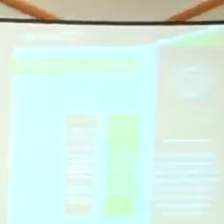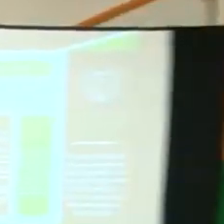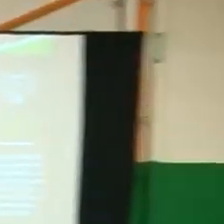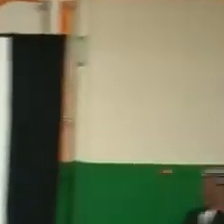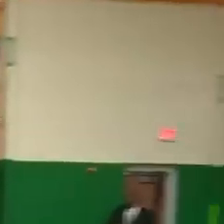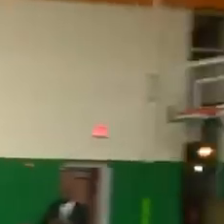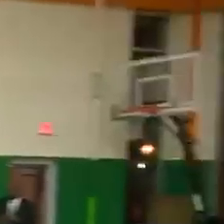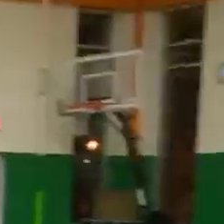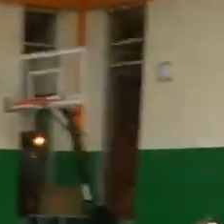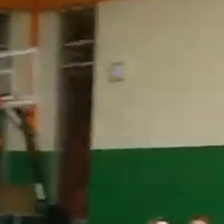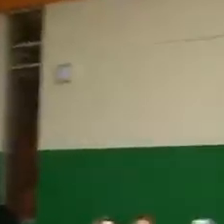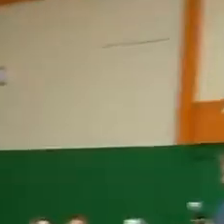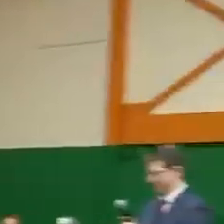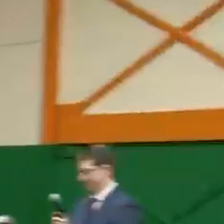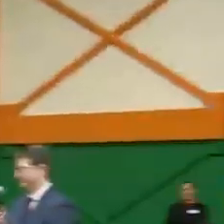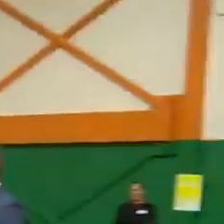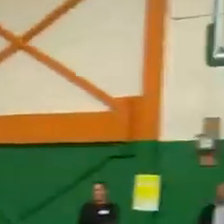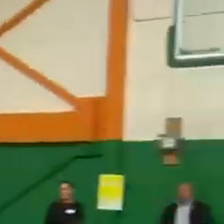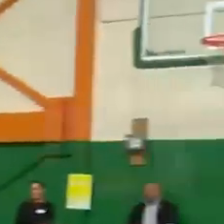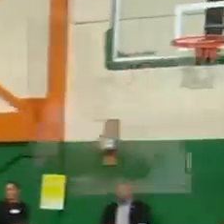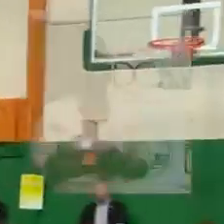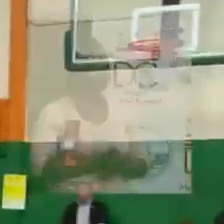Justice.